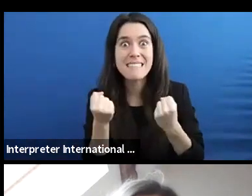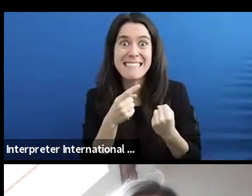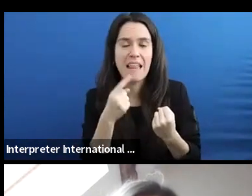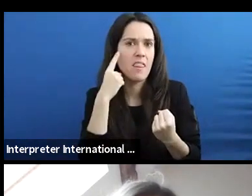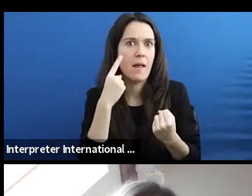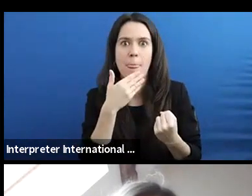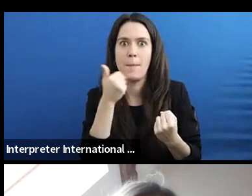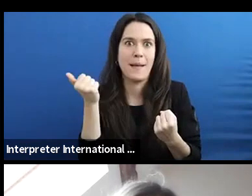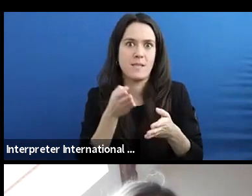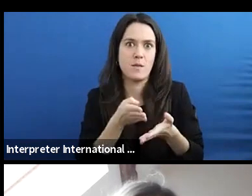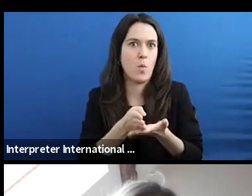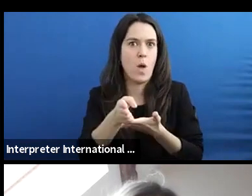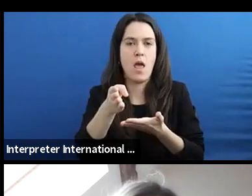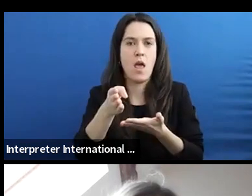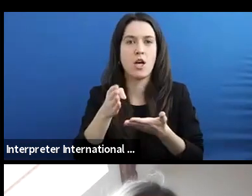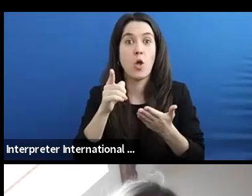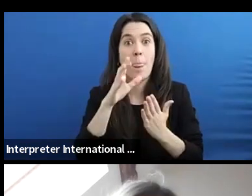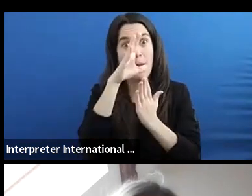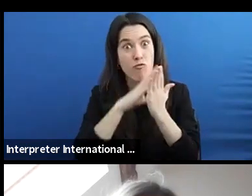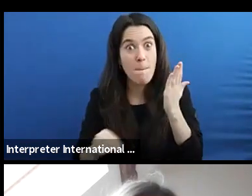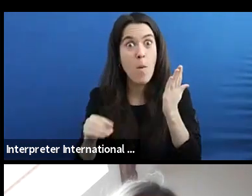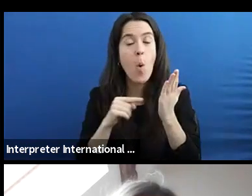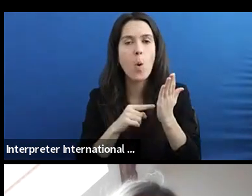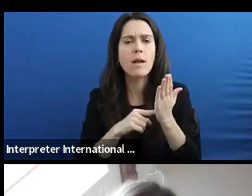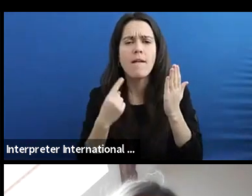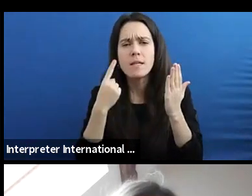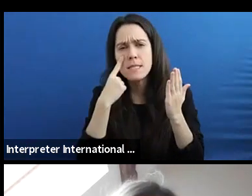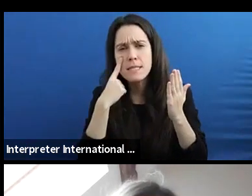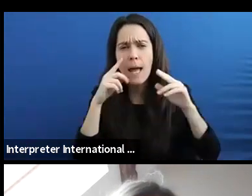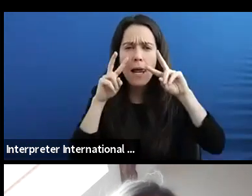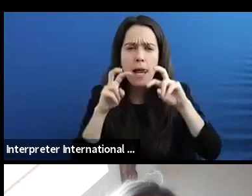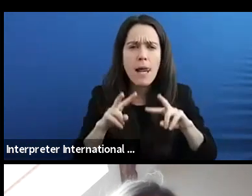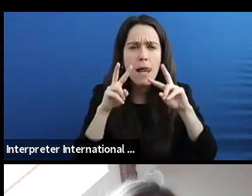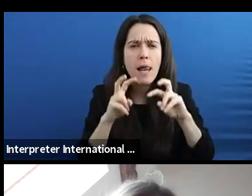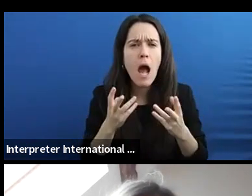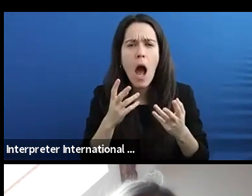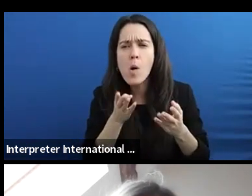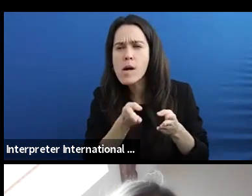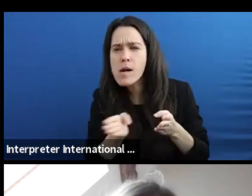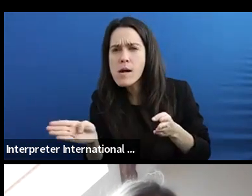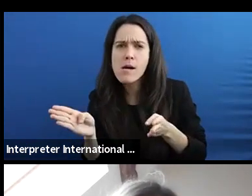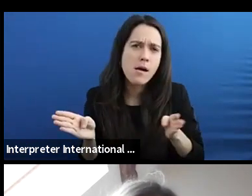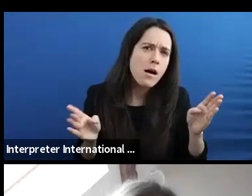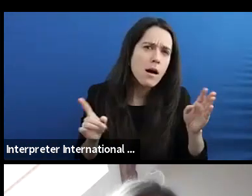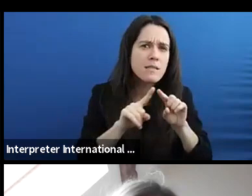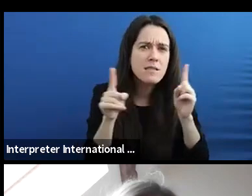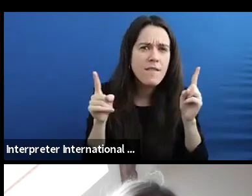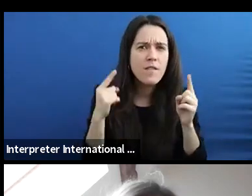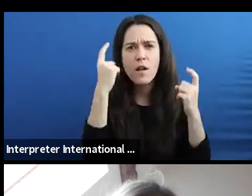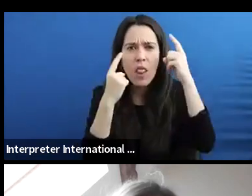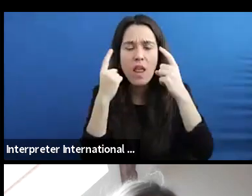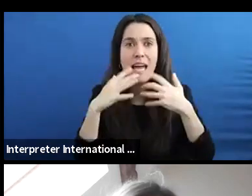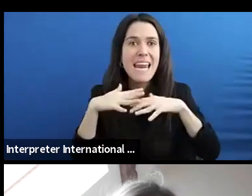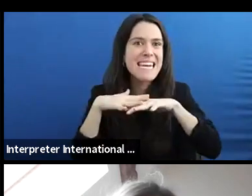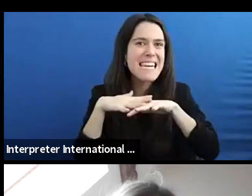idea. So the report has also explored other trails such as the creation of a network